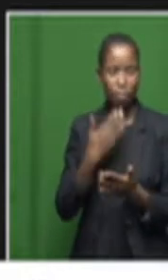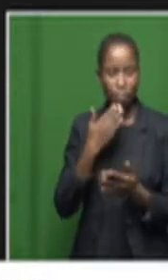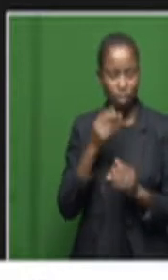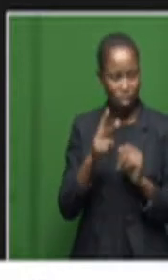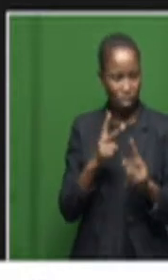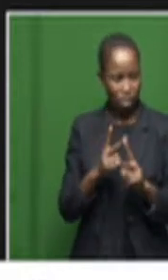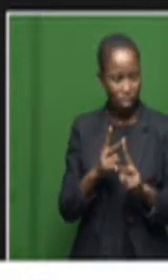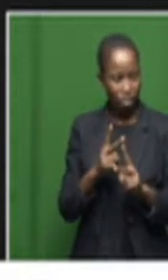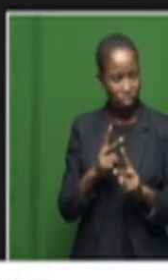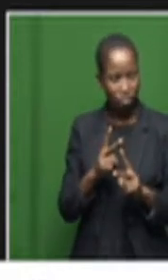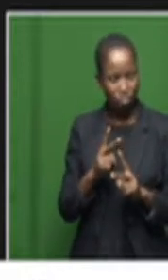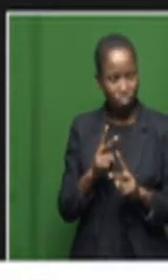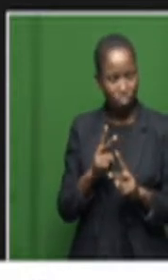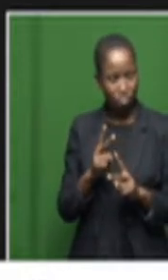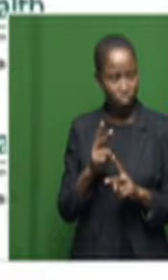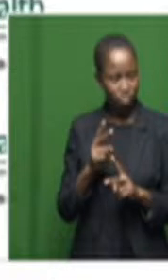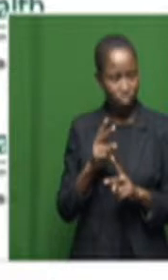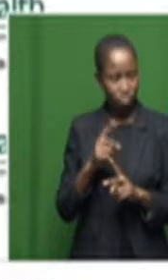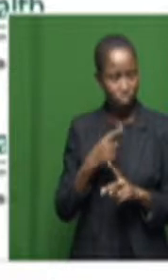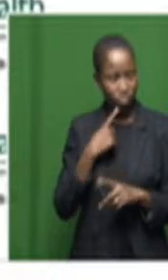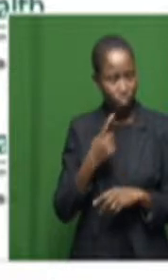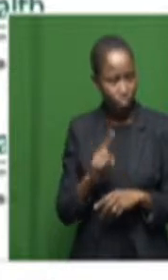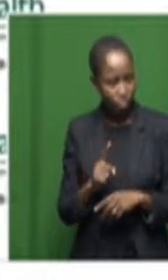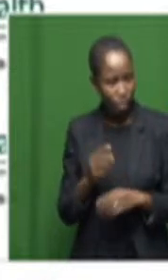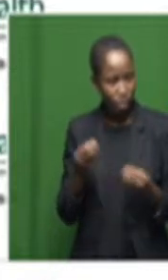one, something about